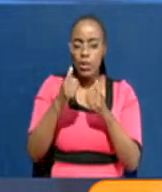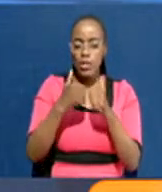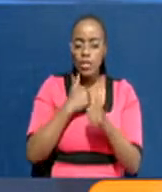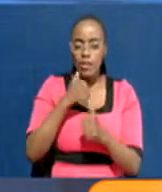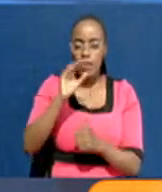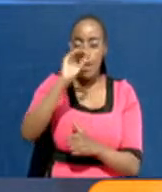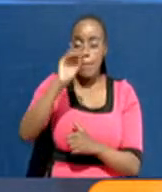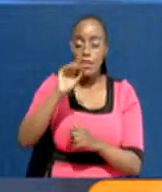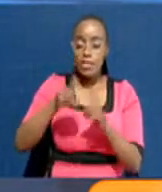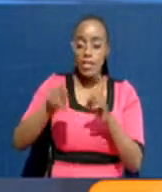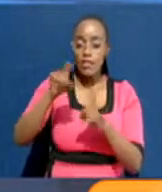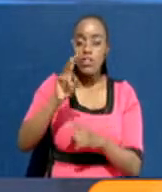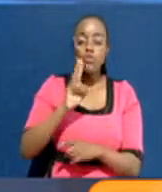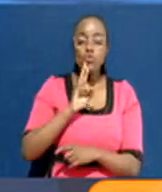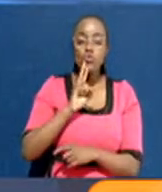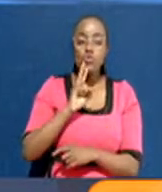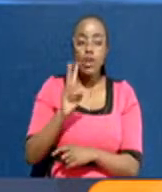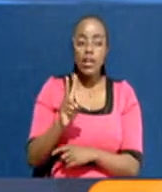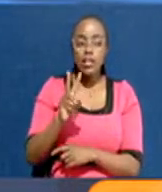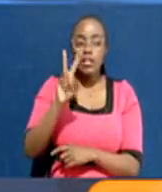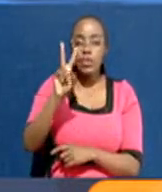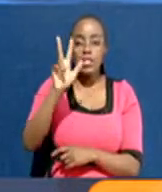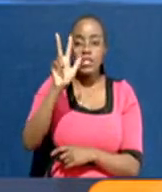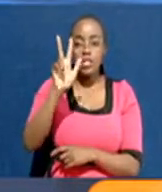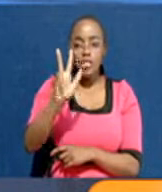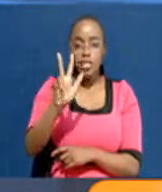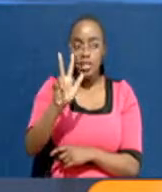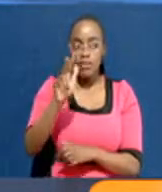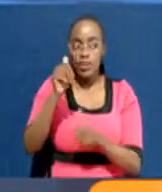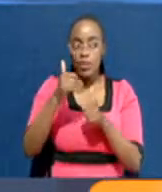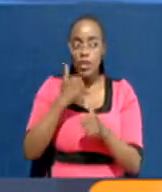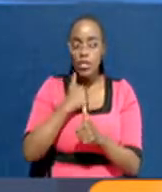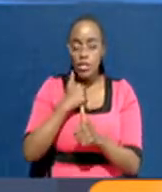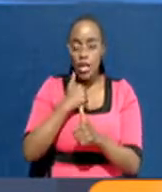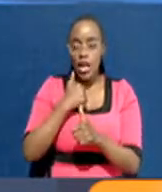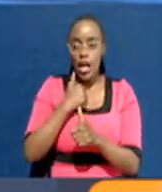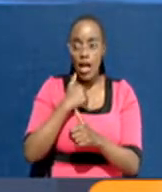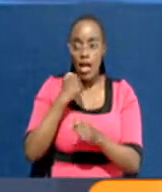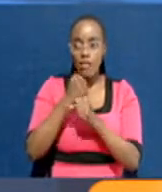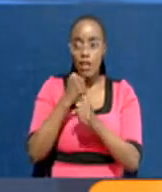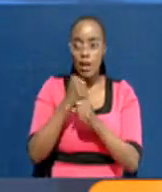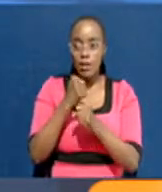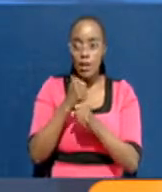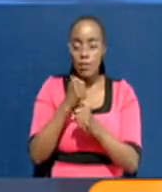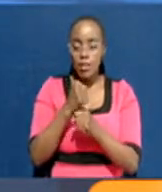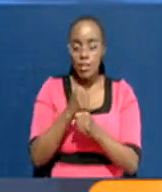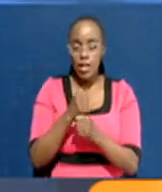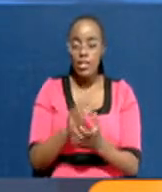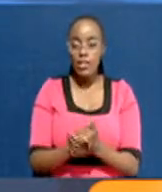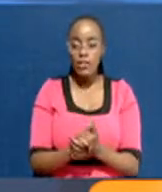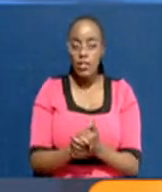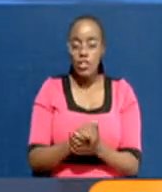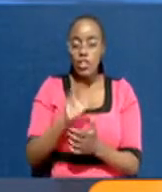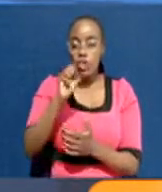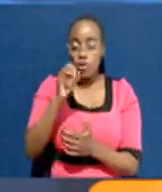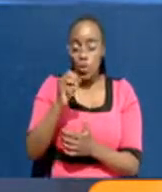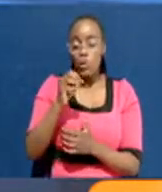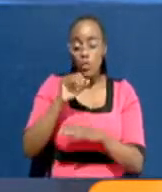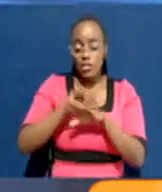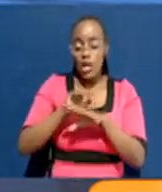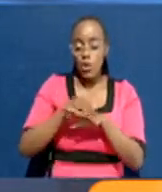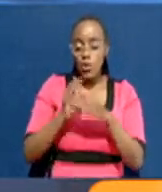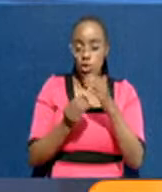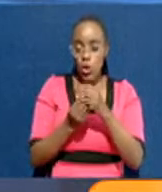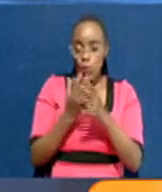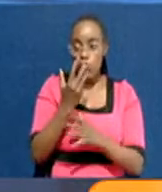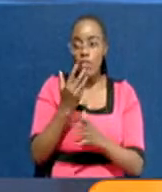growth to 223 billion in lending during that time, or in disbursement during that time. So really good growth